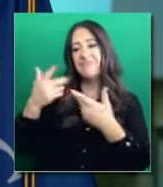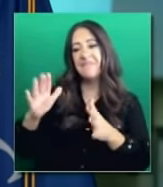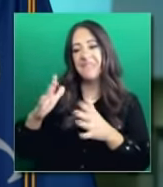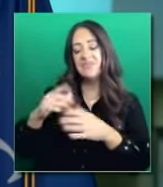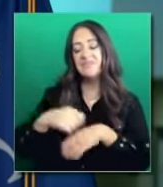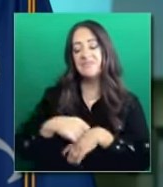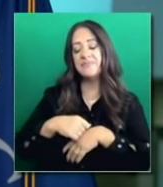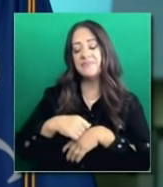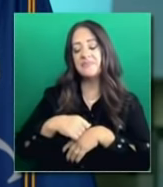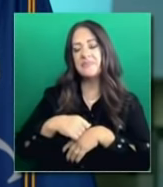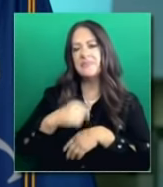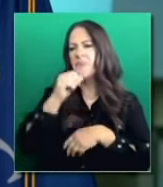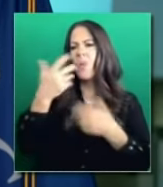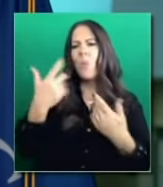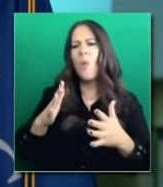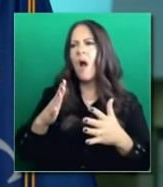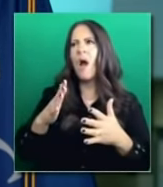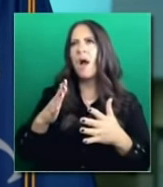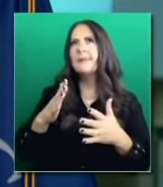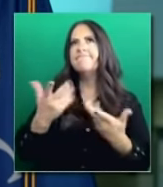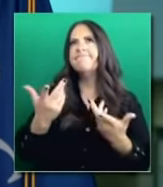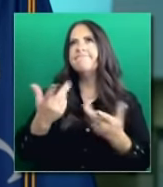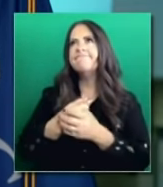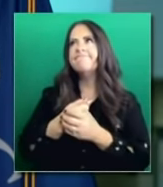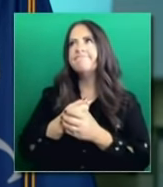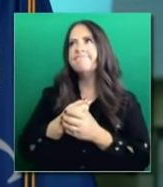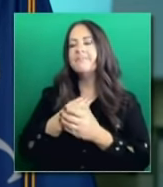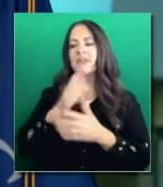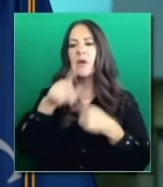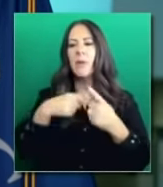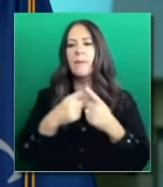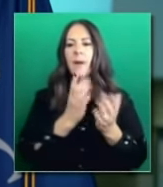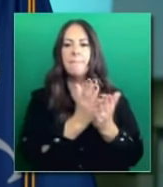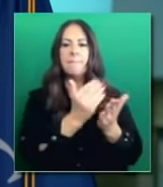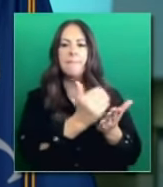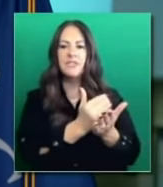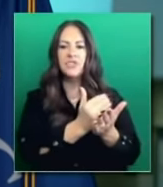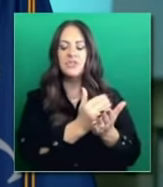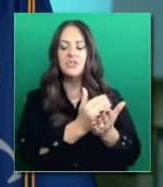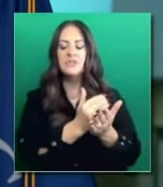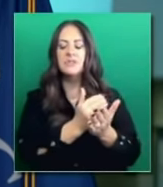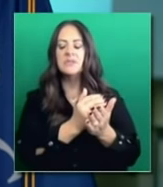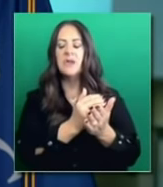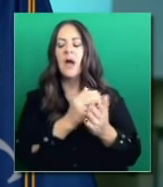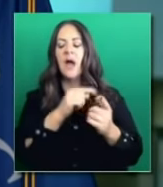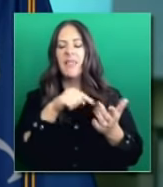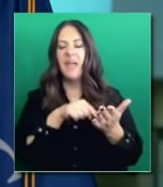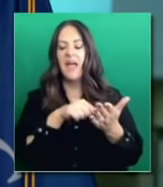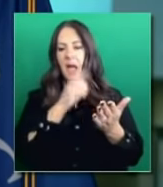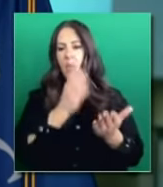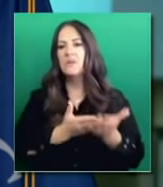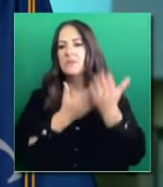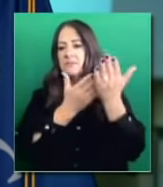get too far ahead in terms of the budget that we will be submitting to the legislature in the next few